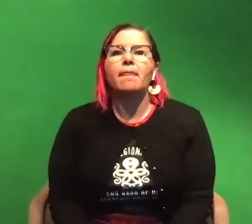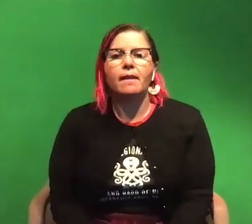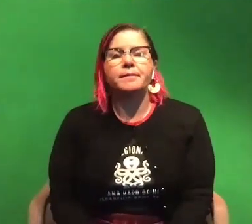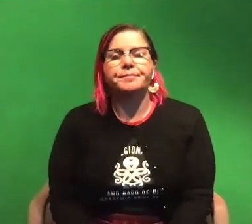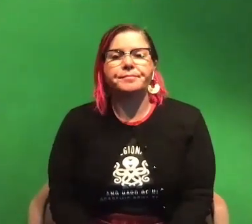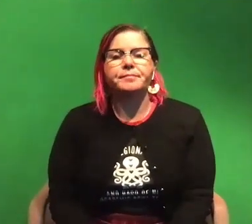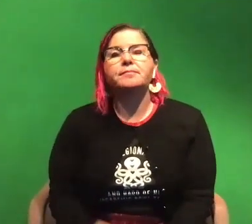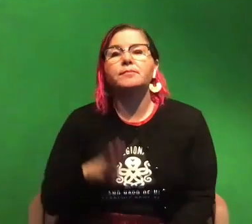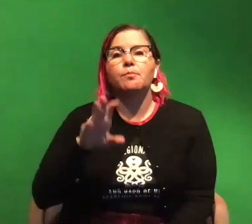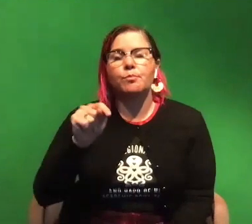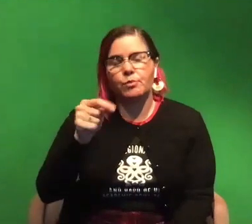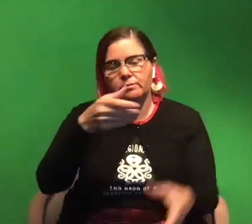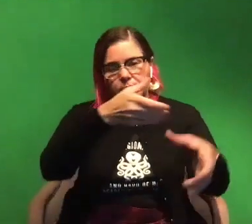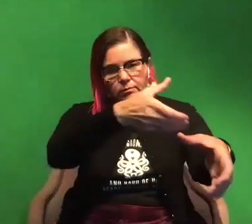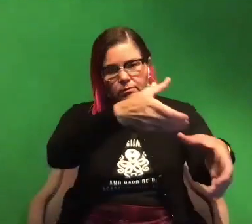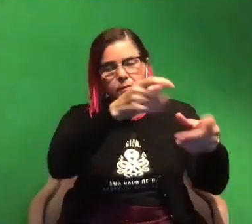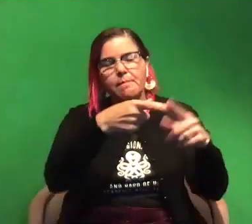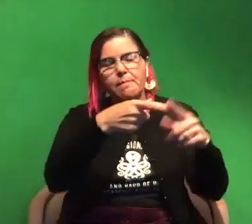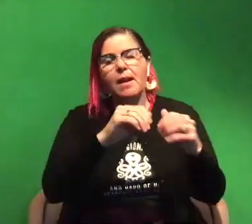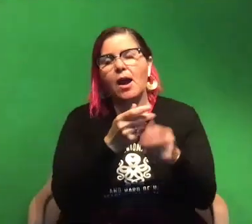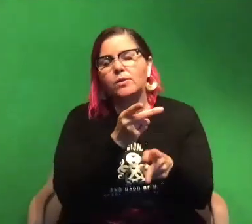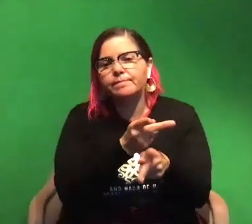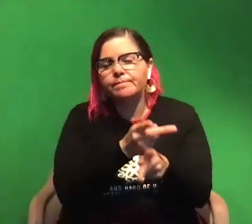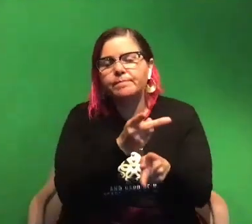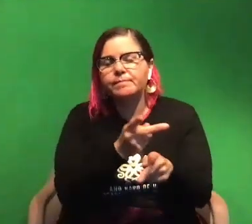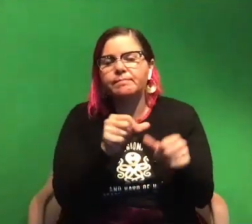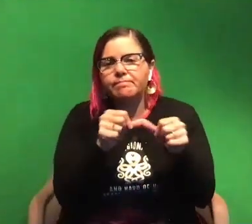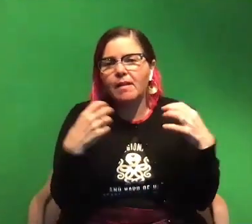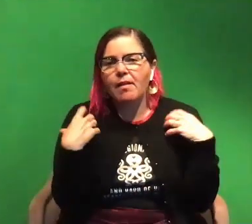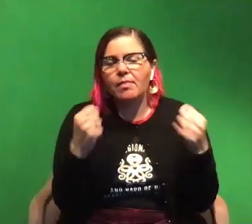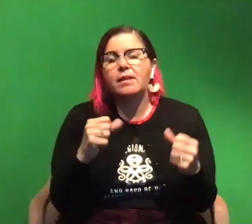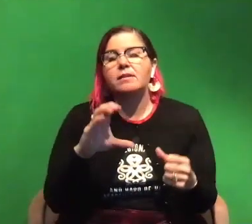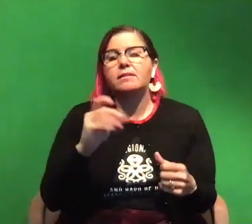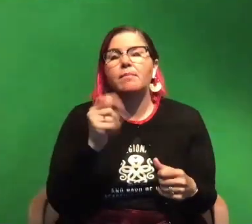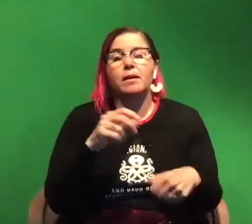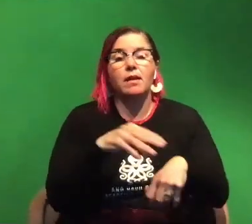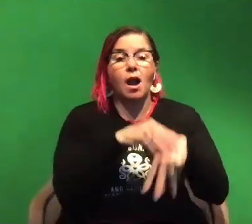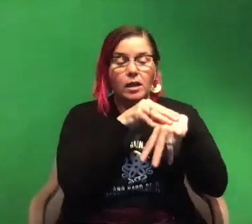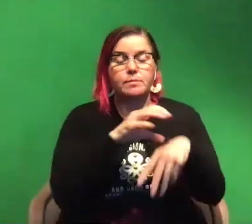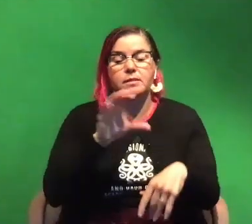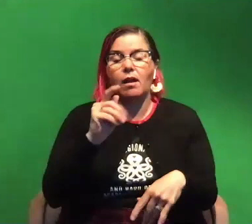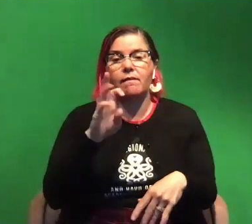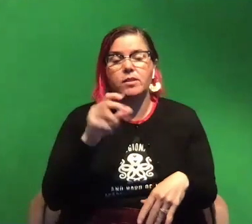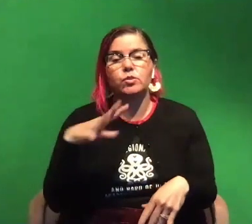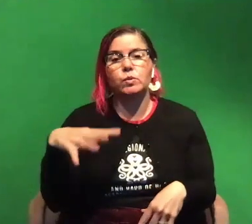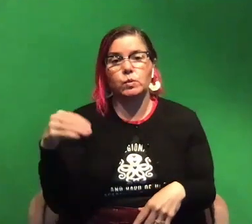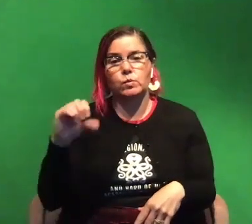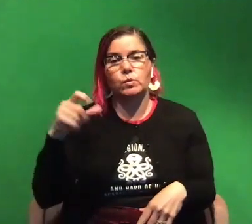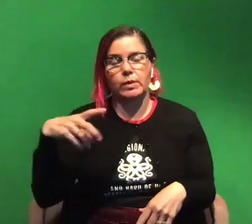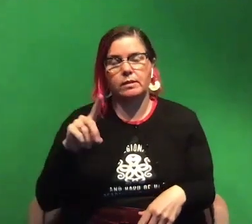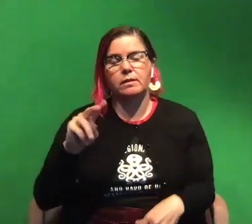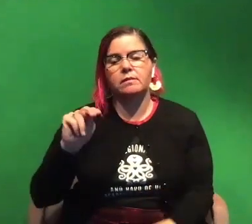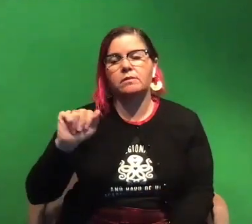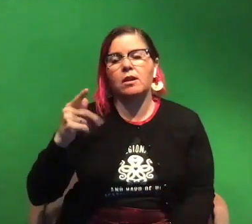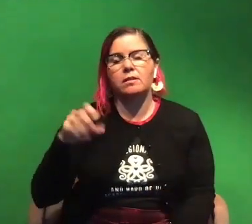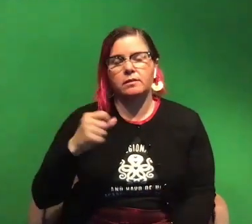So Bret knows a lot about how to keep a cephalopod healthy. Cephalopods are octopus, cuttlefish, squid, and nautilus. And I am